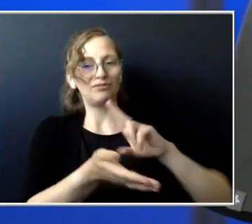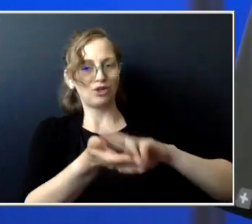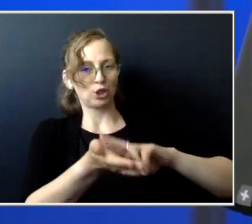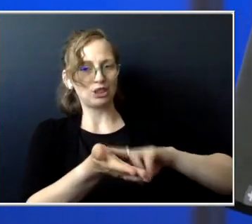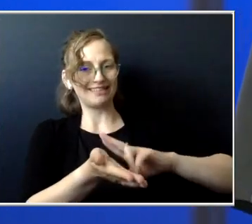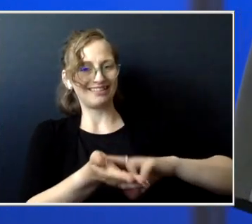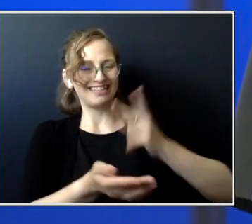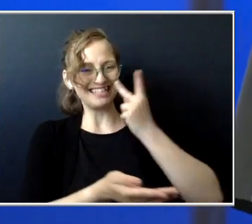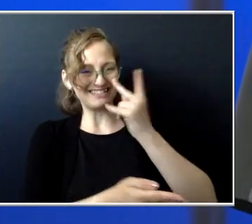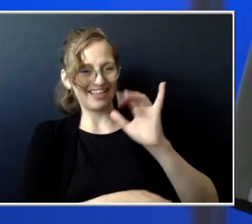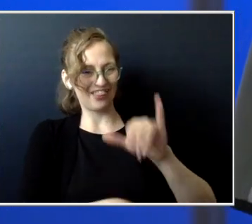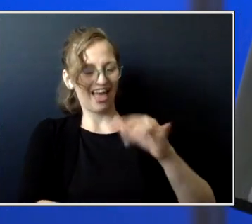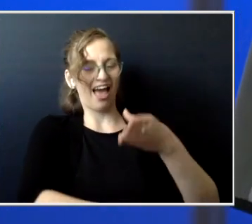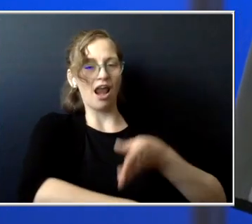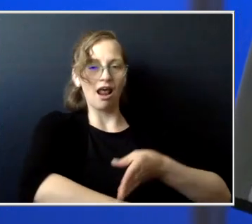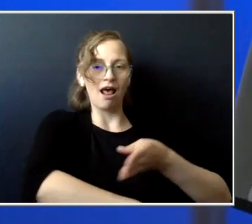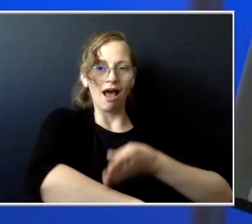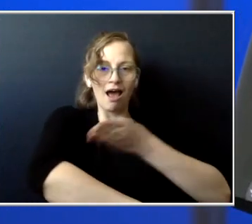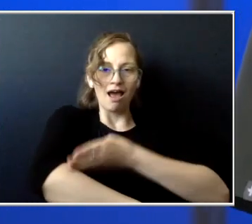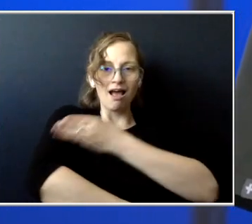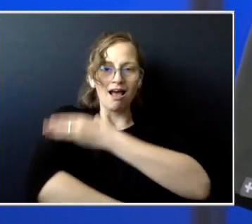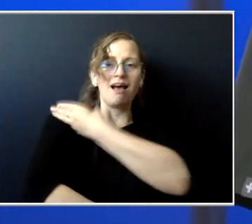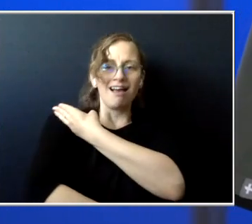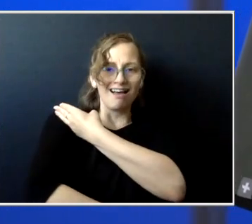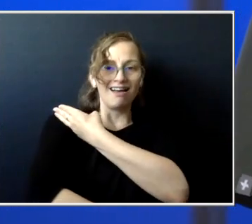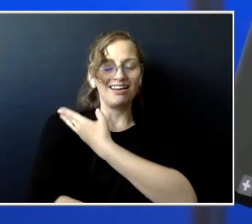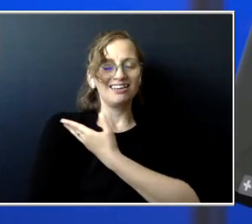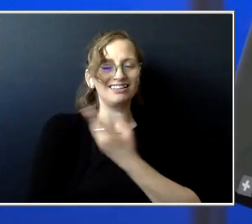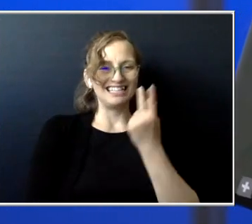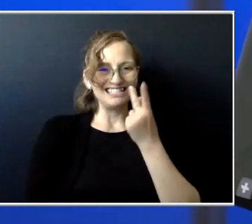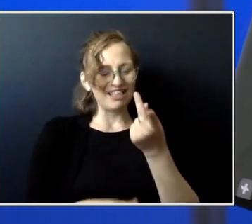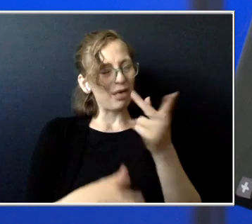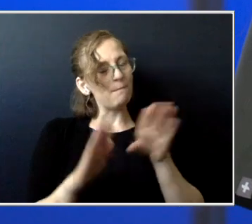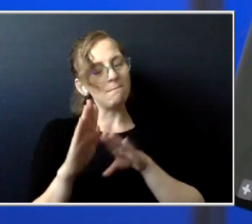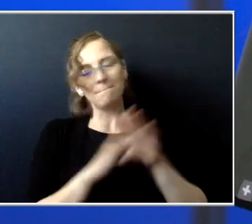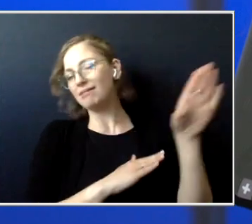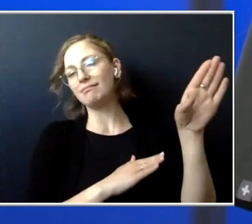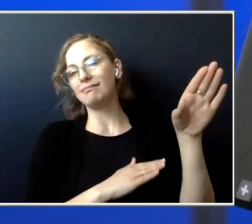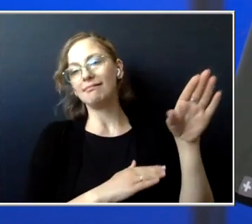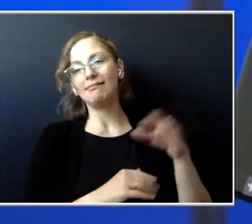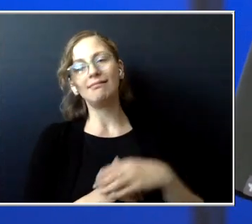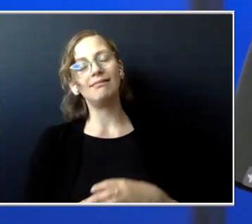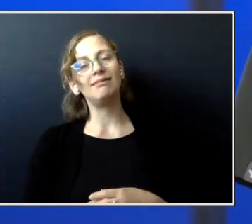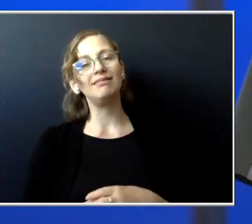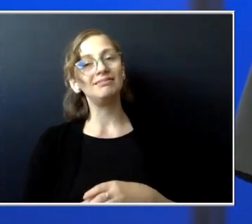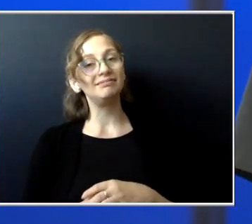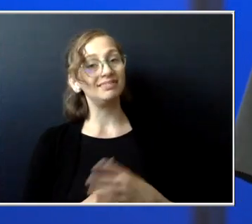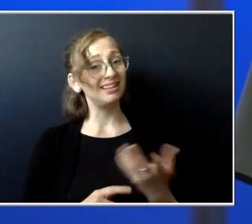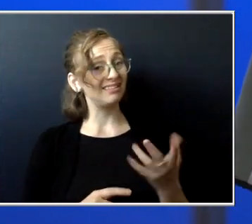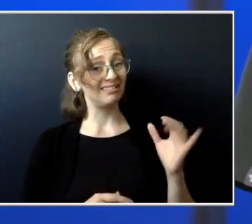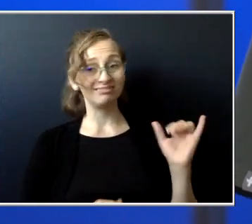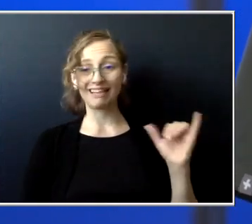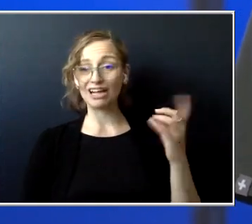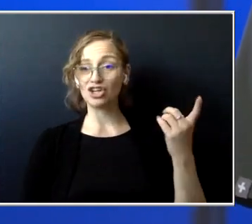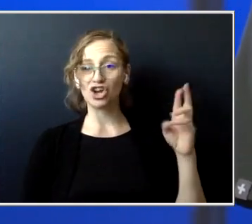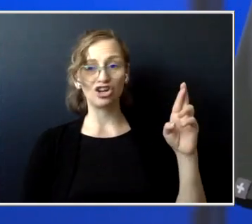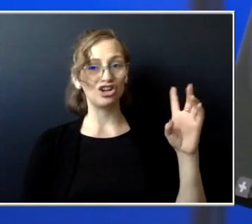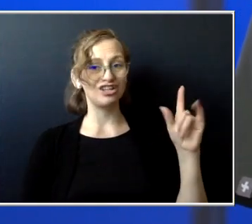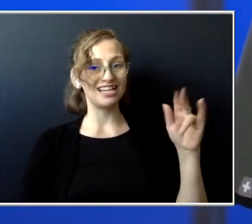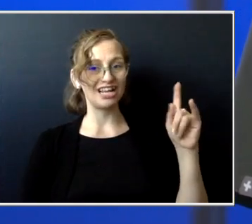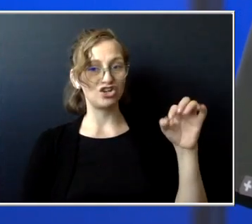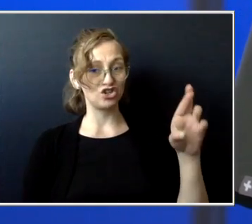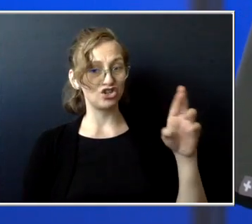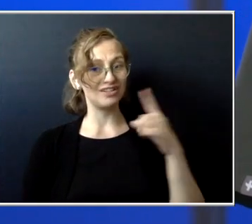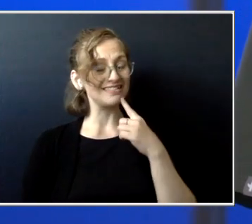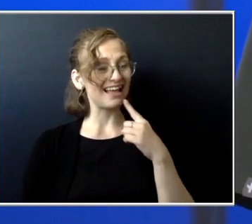in patients and just see them just do so well, because these, like Dr. Danter said, I mean, these patients are very, very sick,